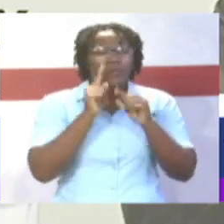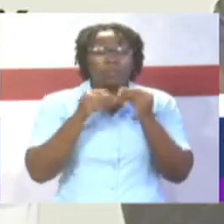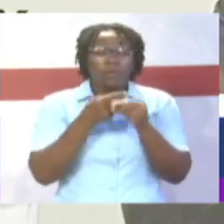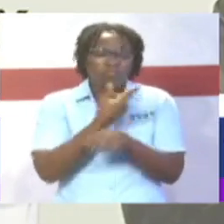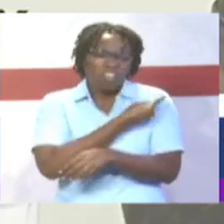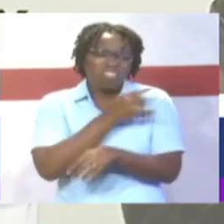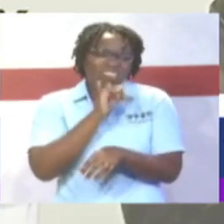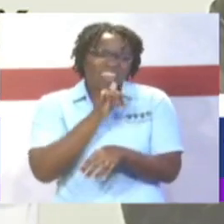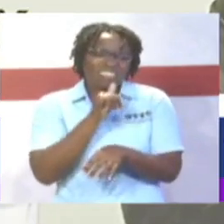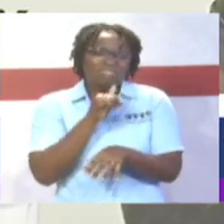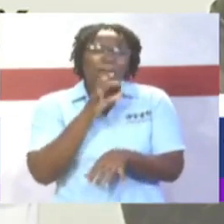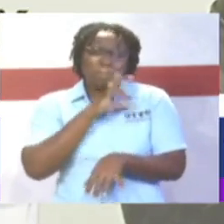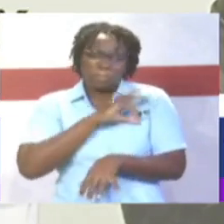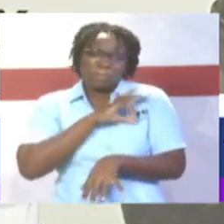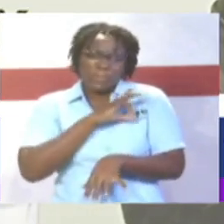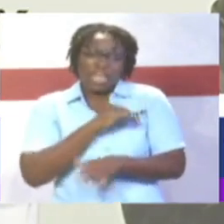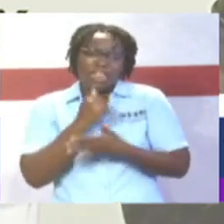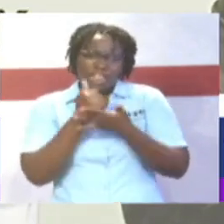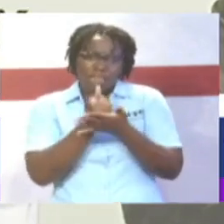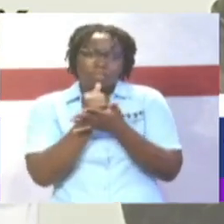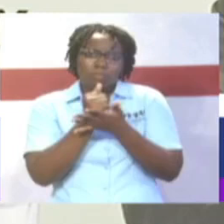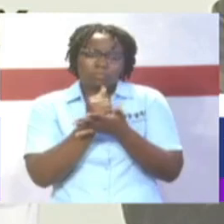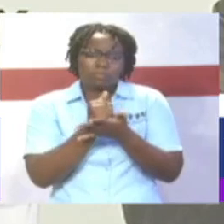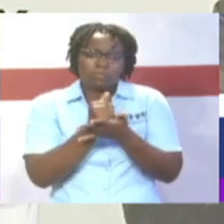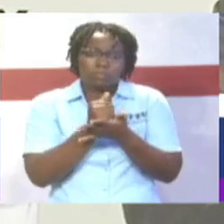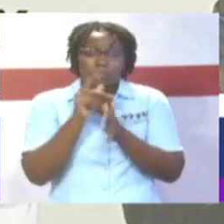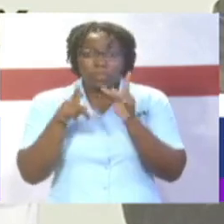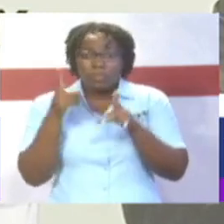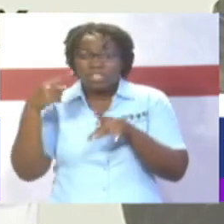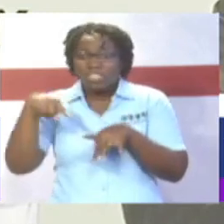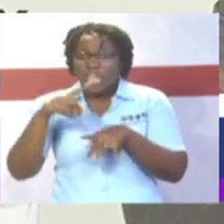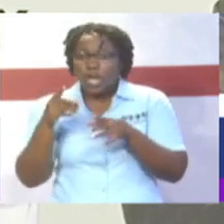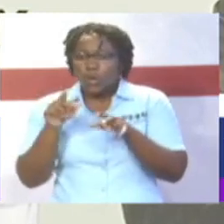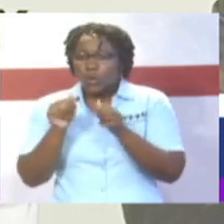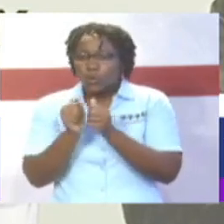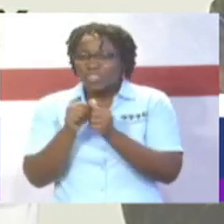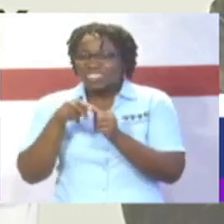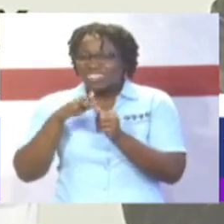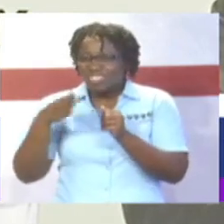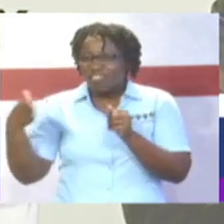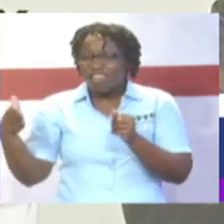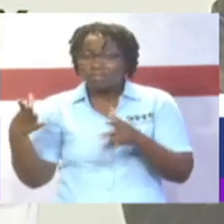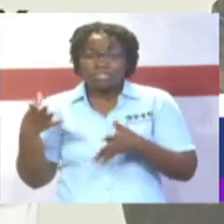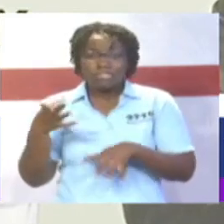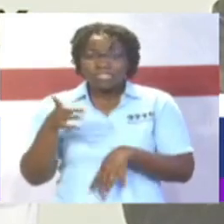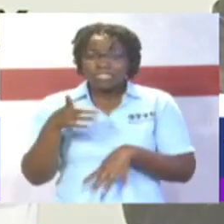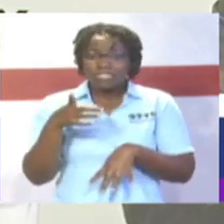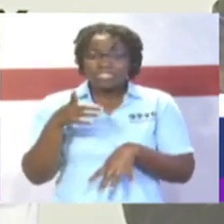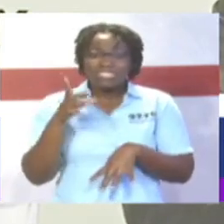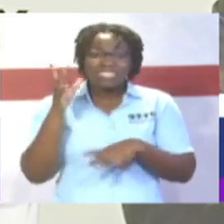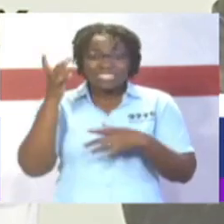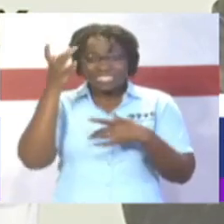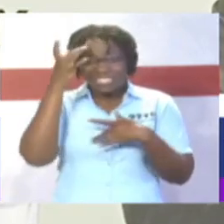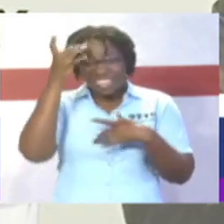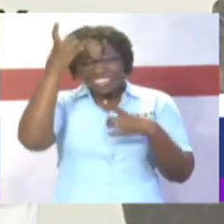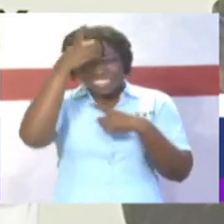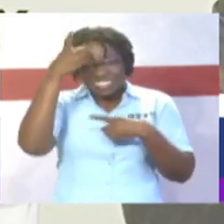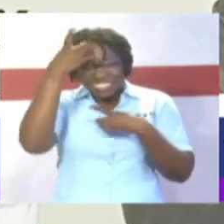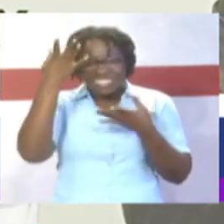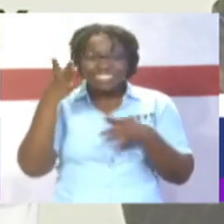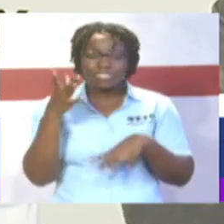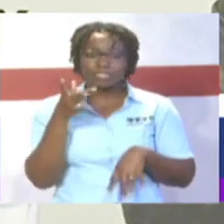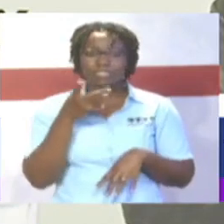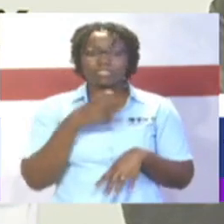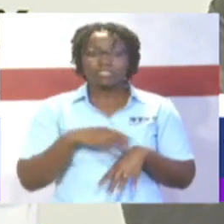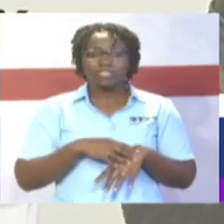comorbid conditions. We spoke about them in terms of diabetes, we spoke about them in terms of cancer, we've spoken about them in terms of the range of